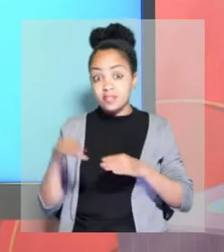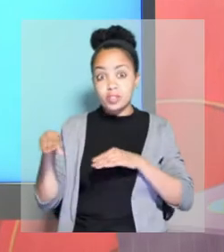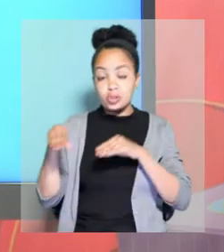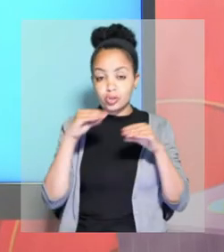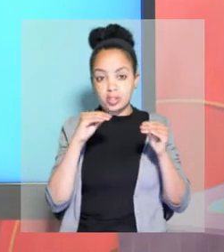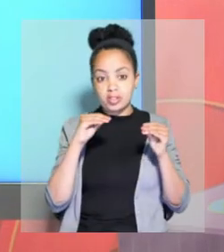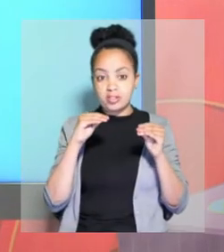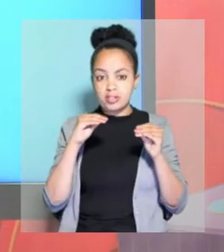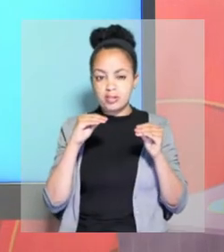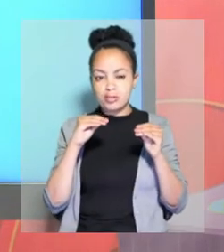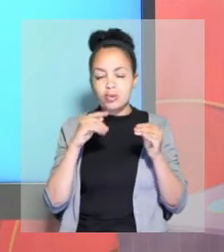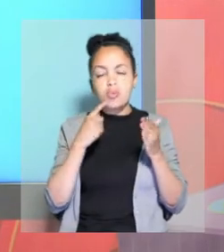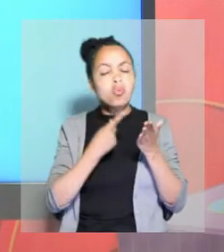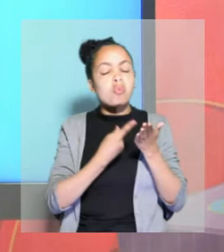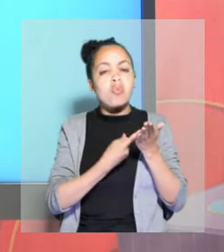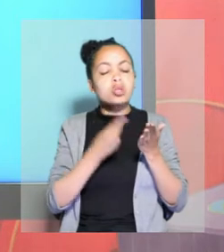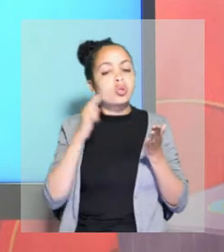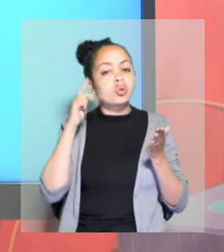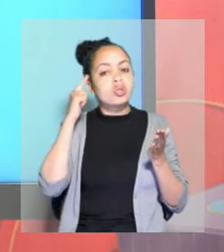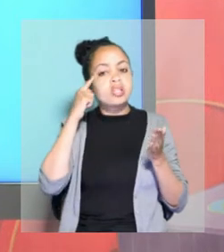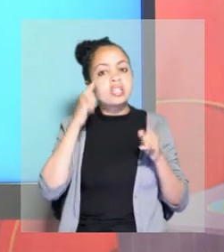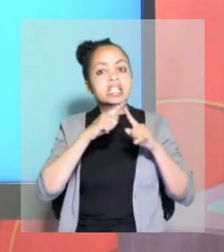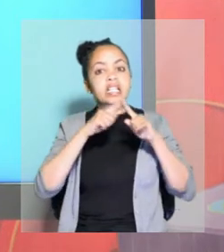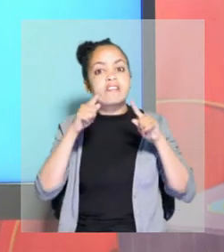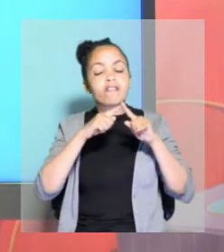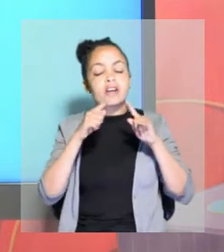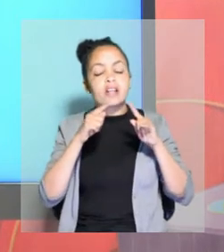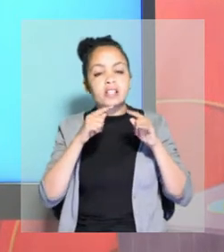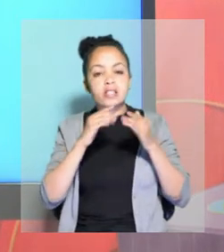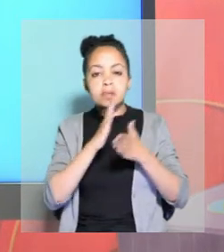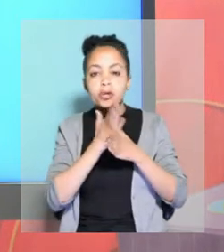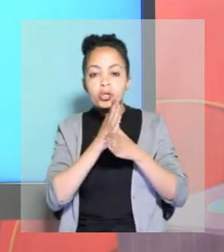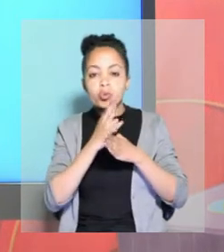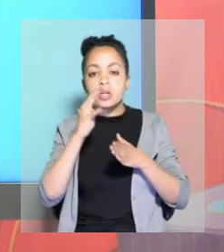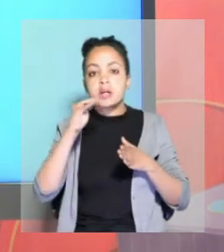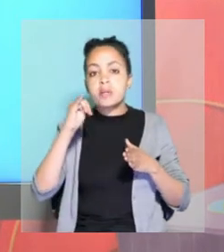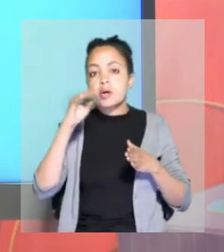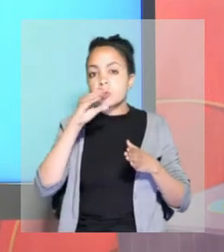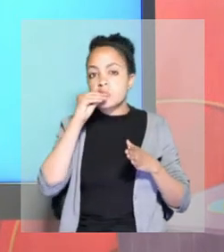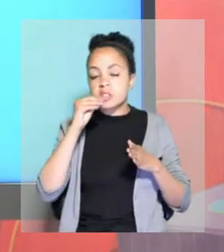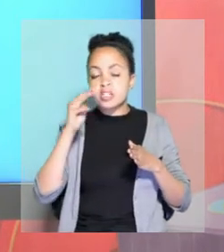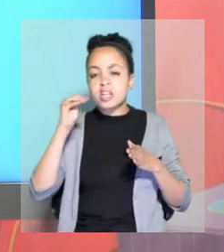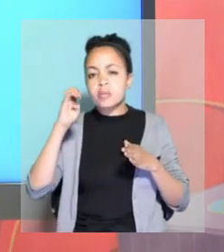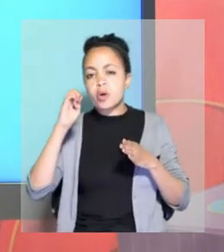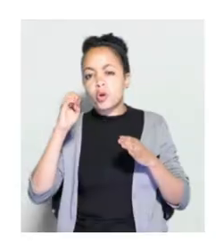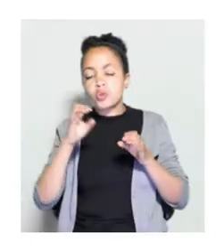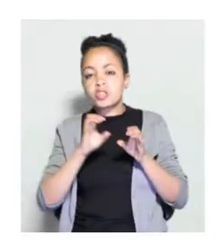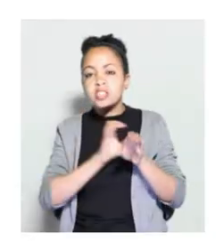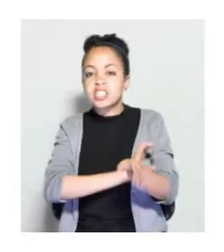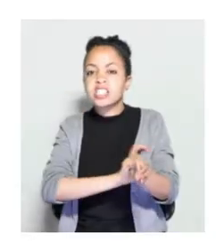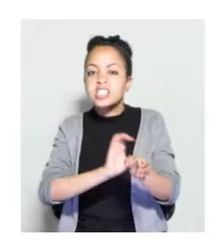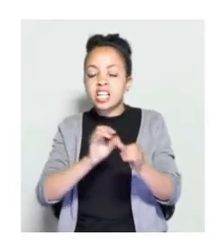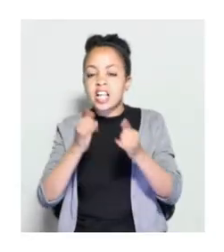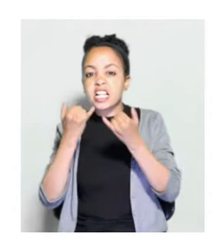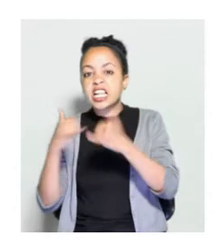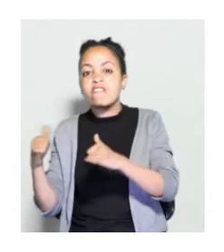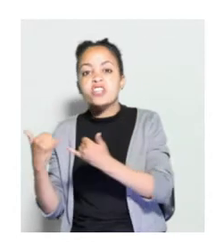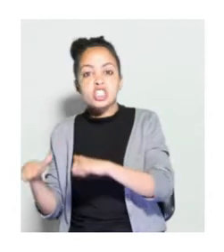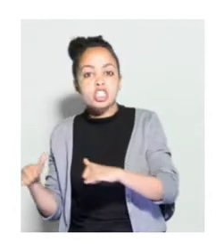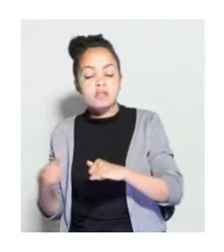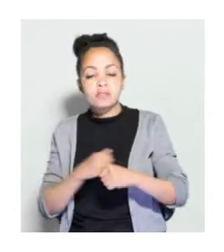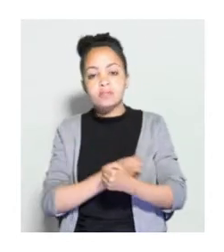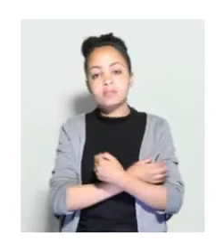Student, what do you think is the difference between mitosis and meiosis cell division?